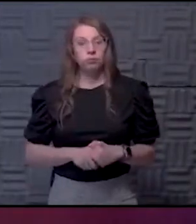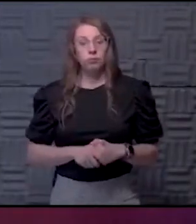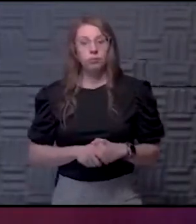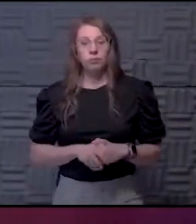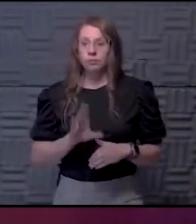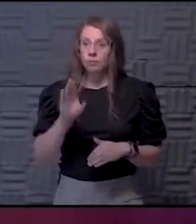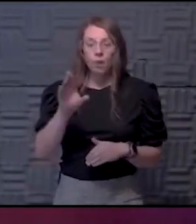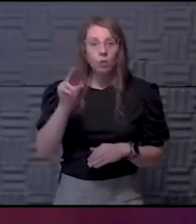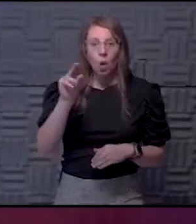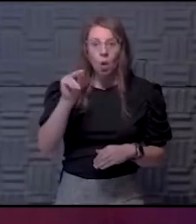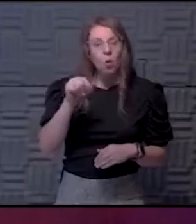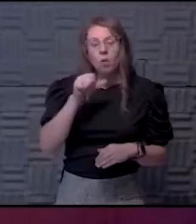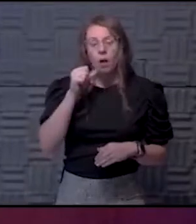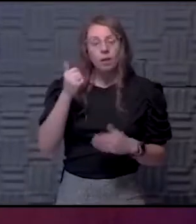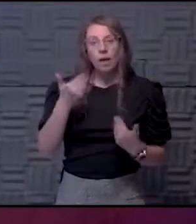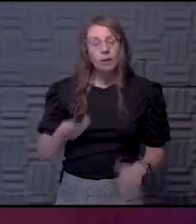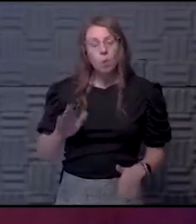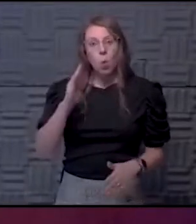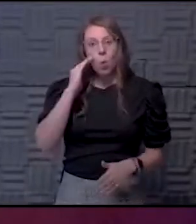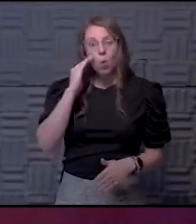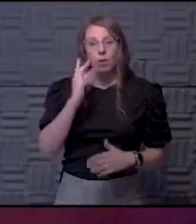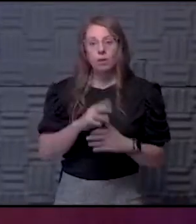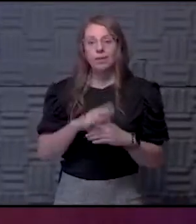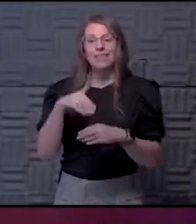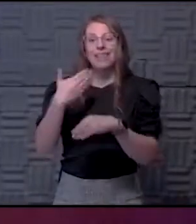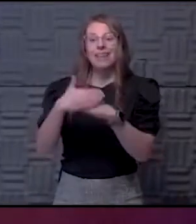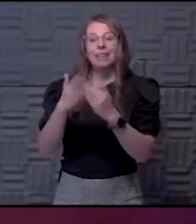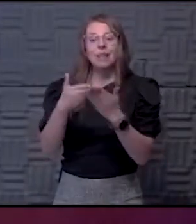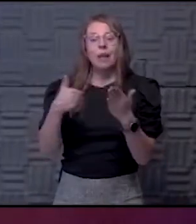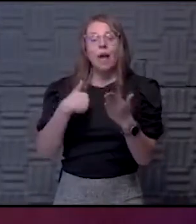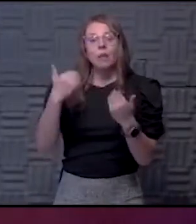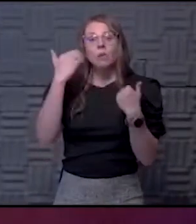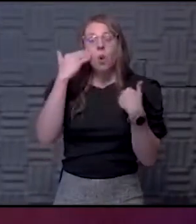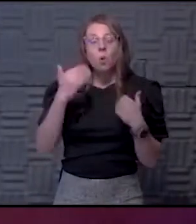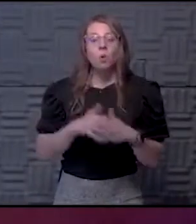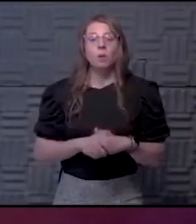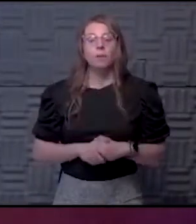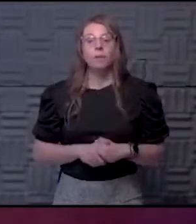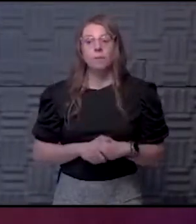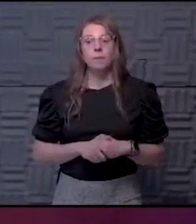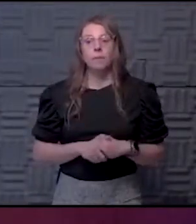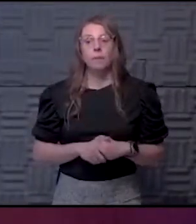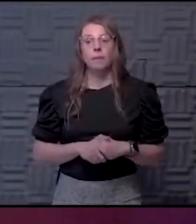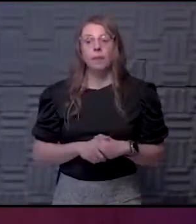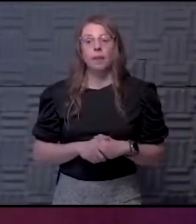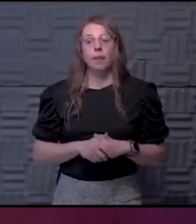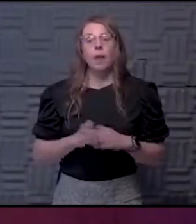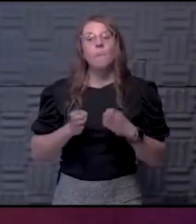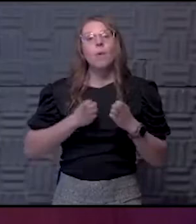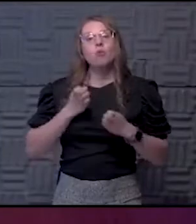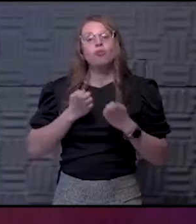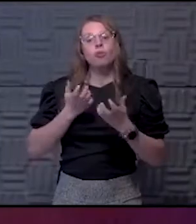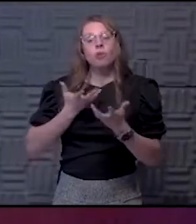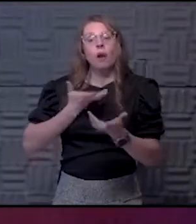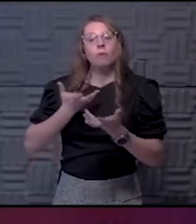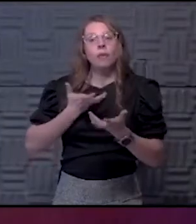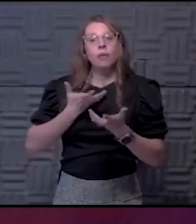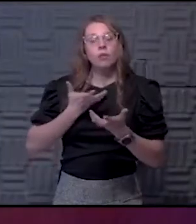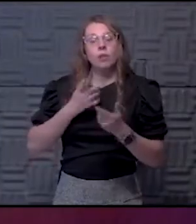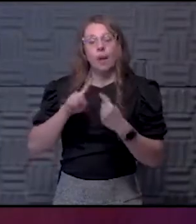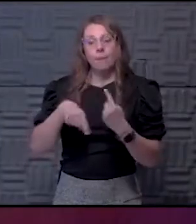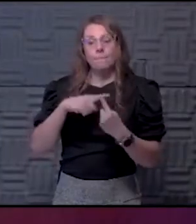simply just said, "No, I was unaware." And then the next thing I know, there's an emotional conversation about